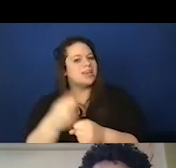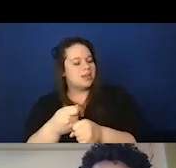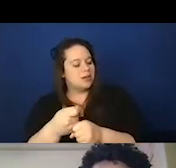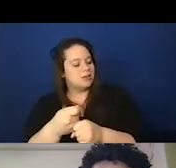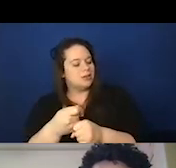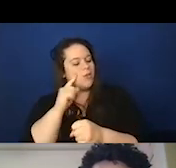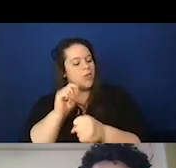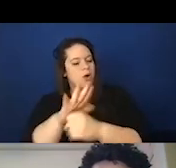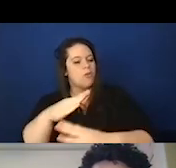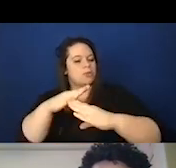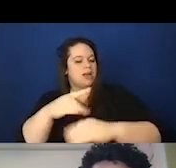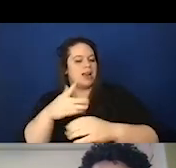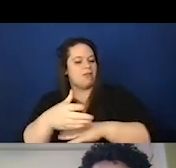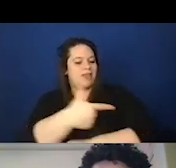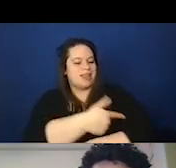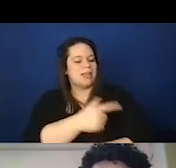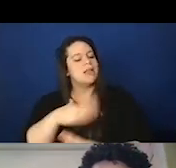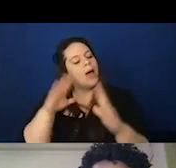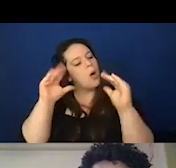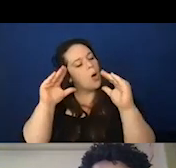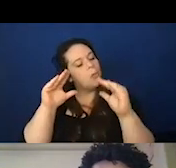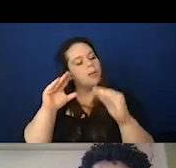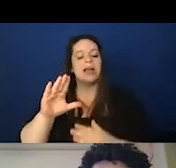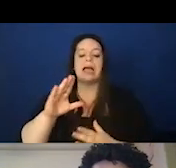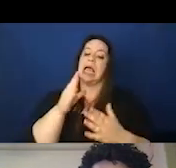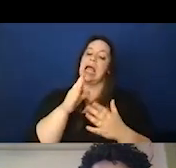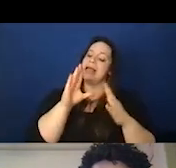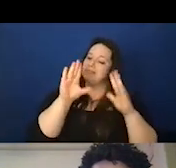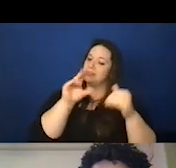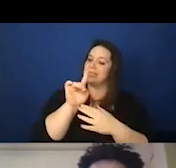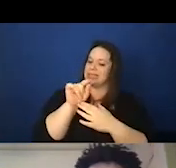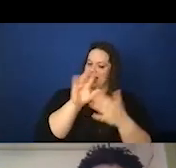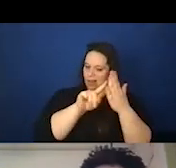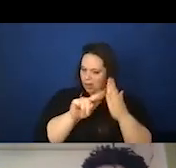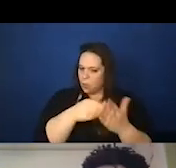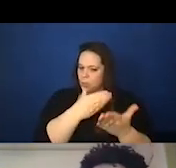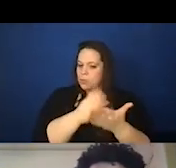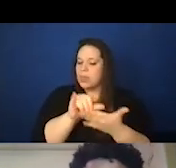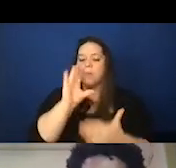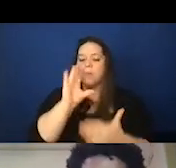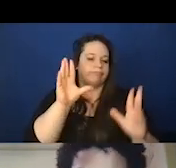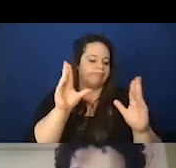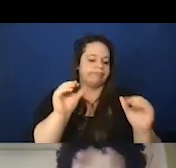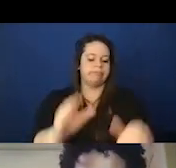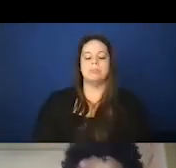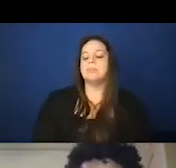vaccine. So that's what I'm hoping, and the data hopefully will show. Thank you. Thank you for